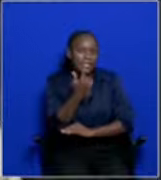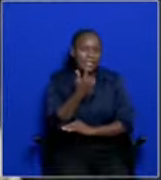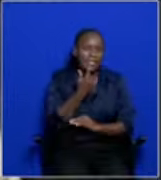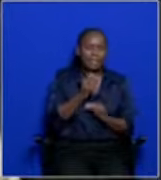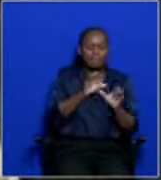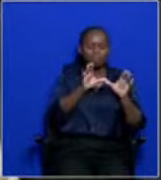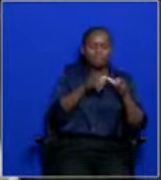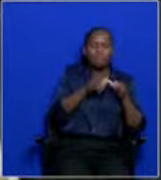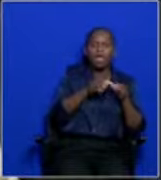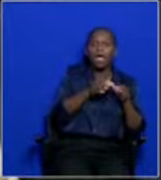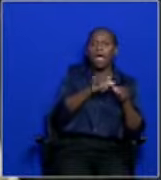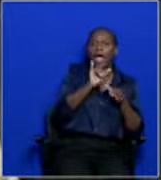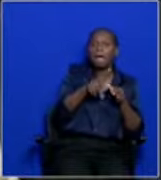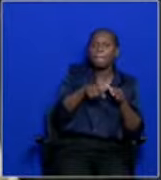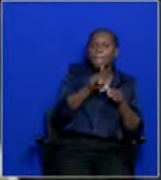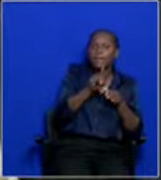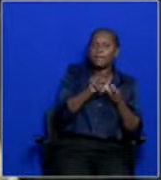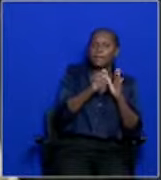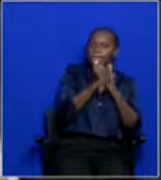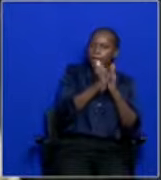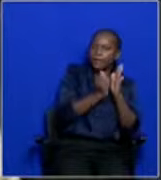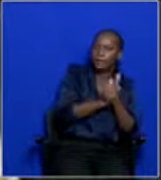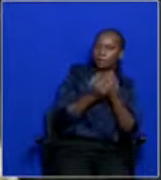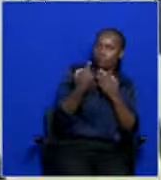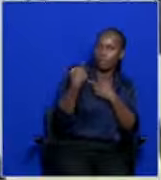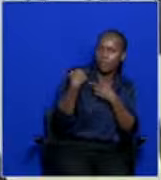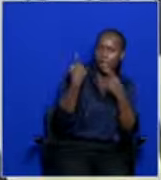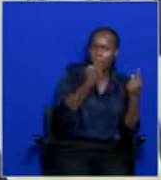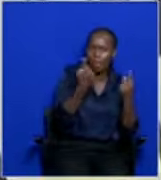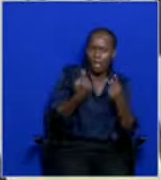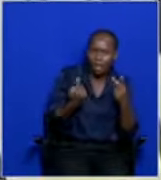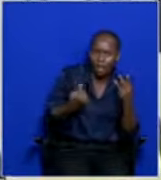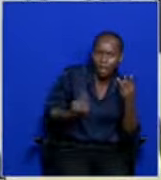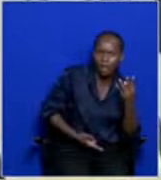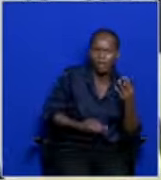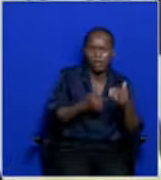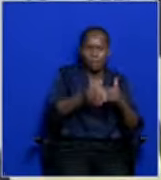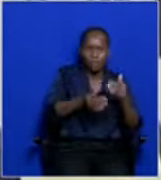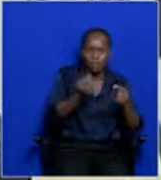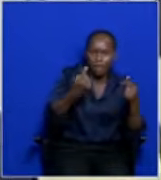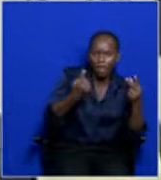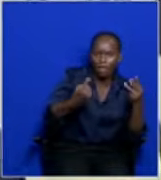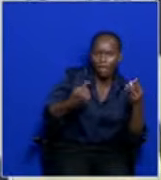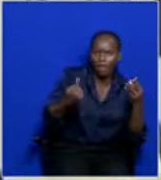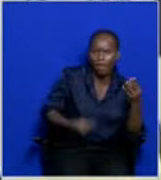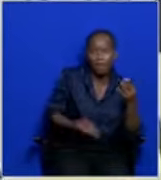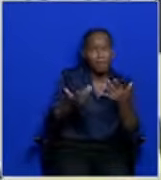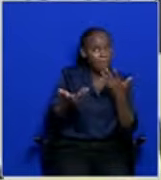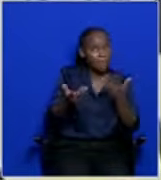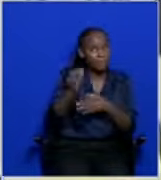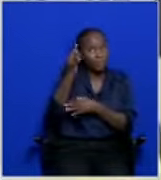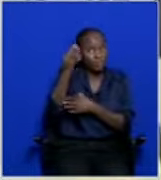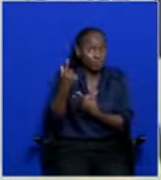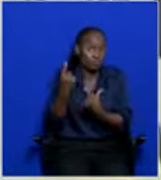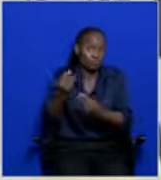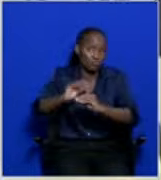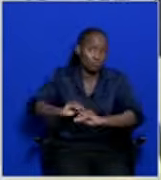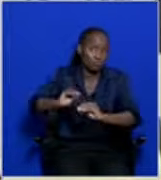to give them lectures about your processes. I will do so. Okay. Thank you, Commissioner